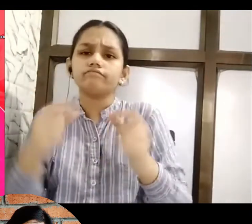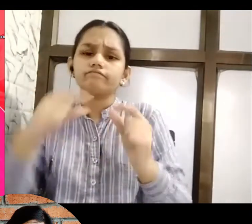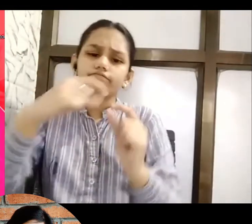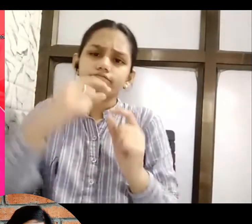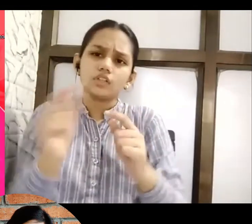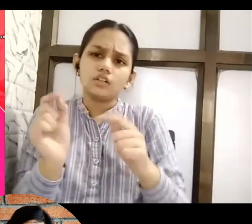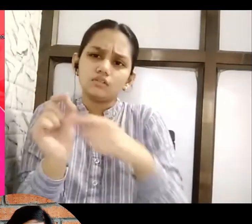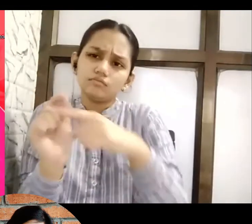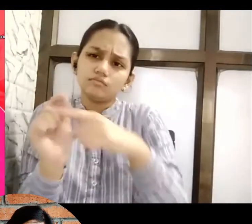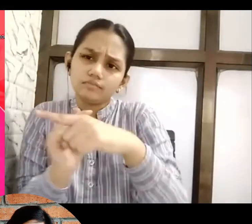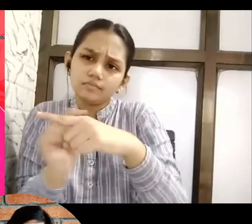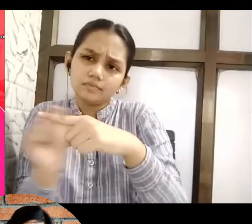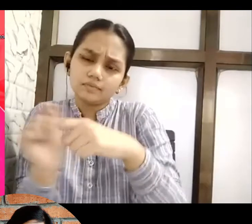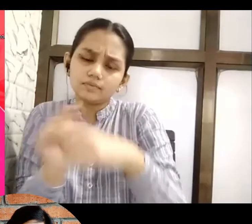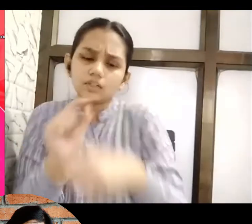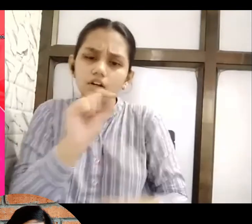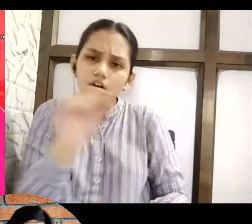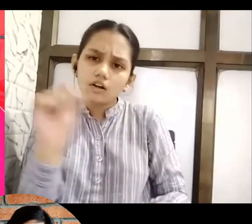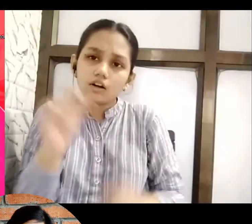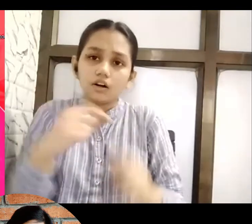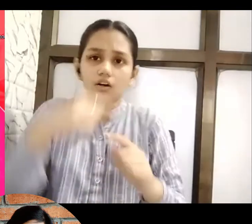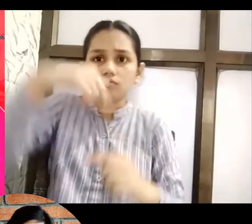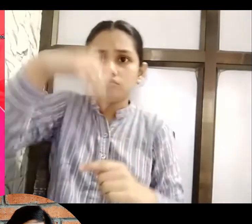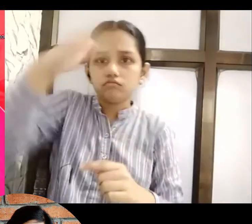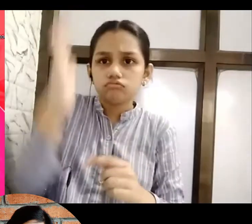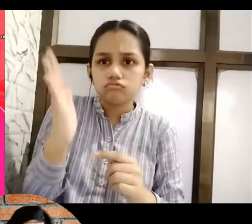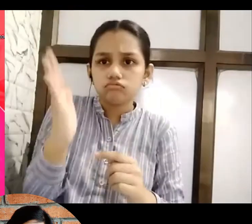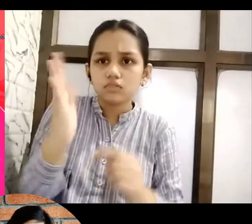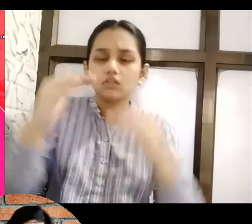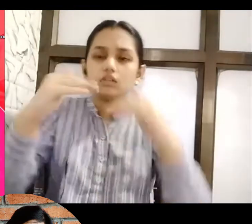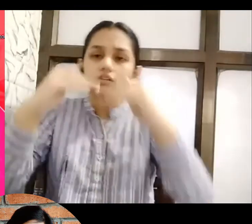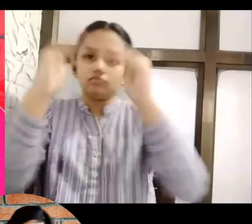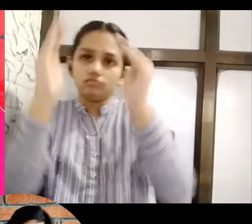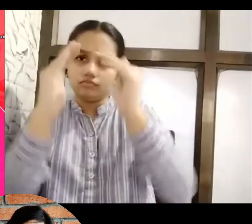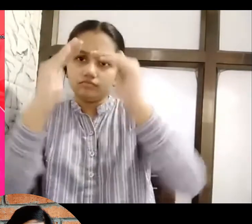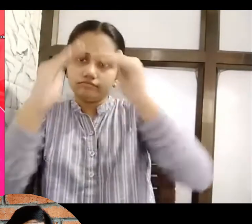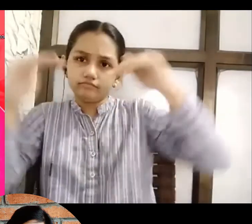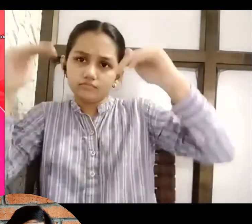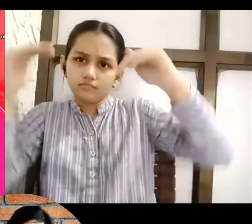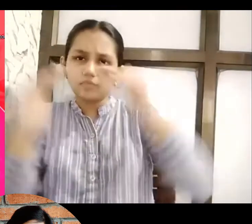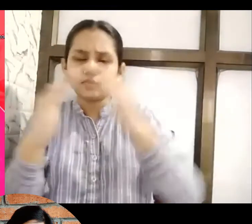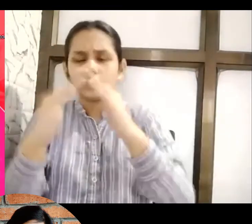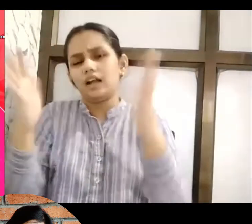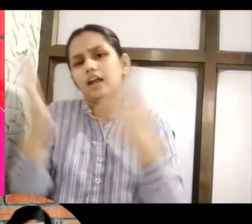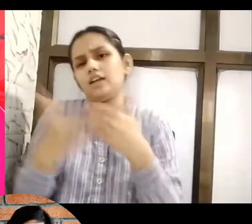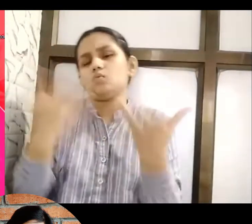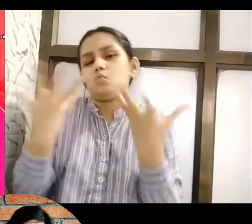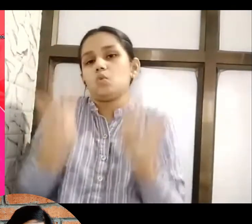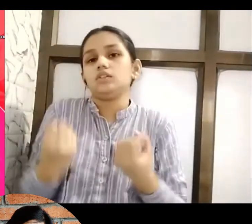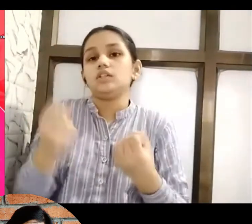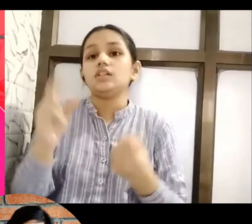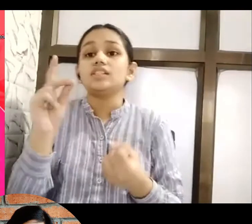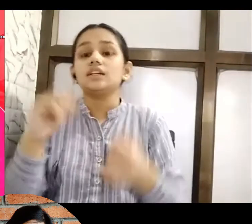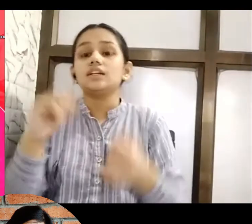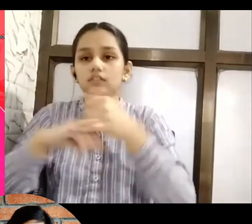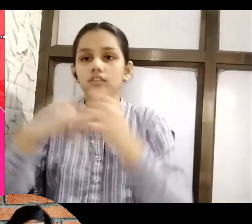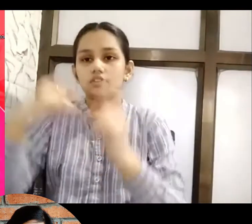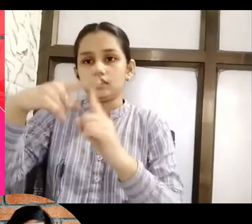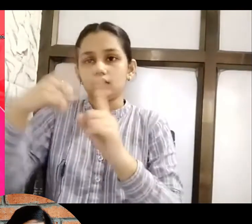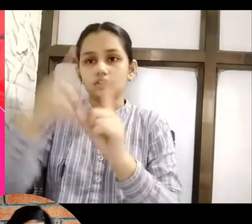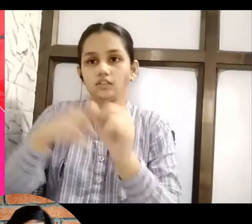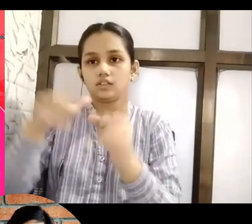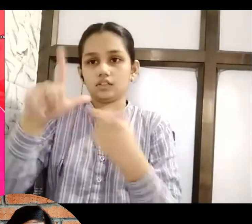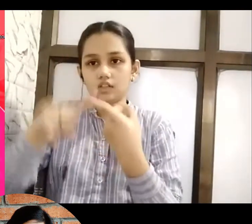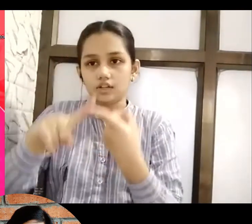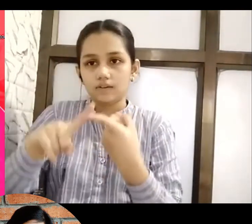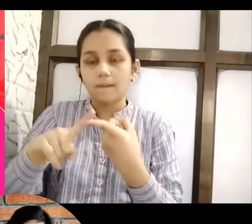slide it and use the command. Same thing for the style also. Suppose I come to the lift, and